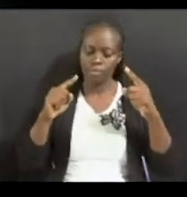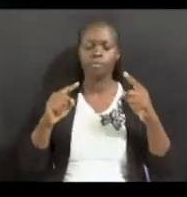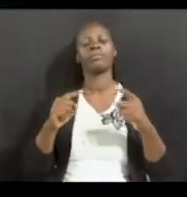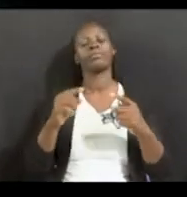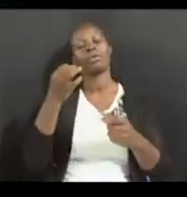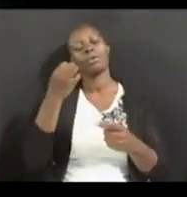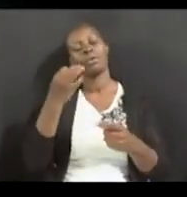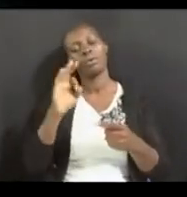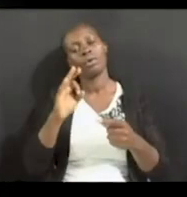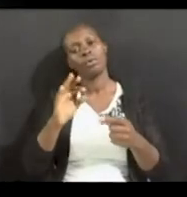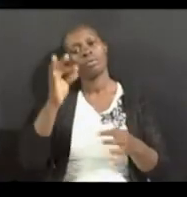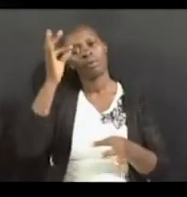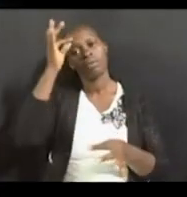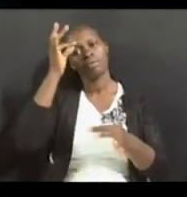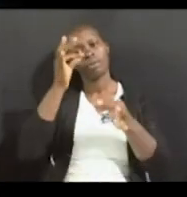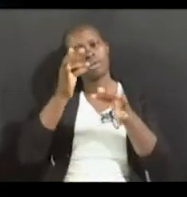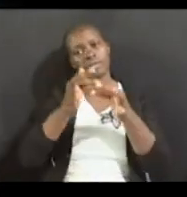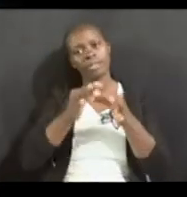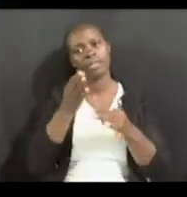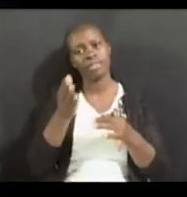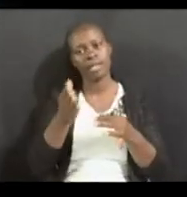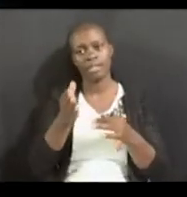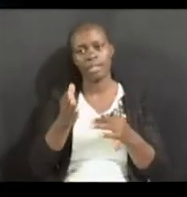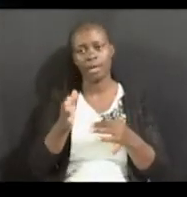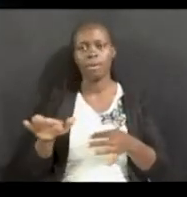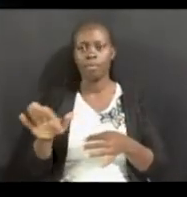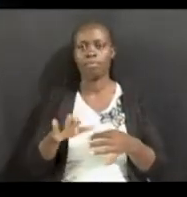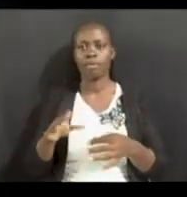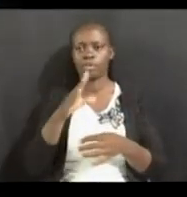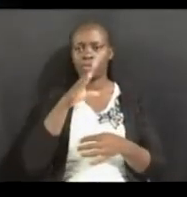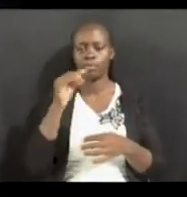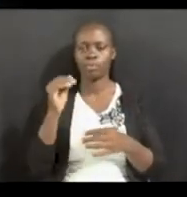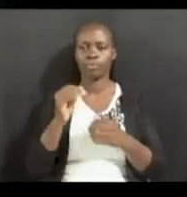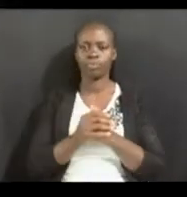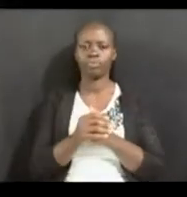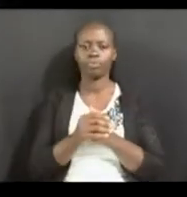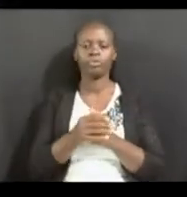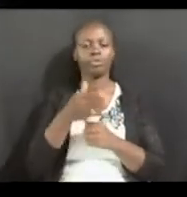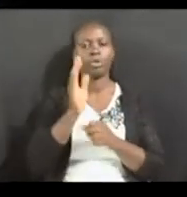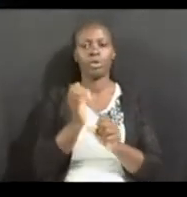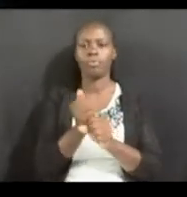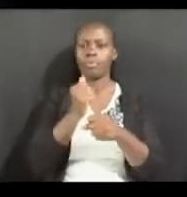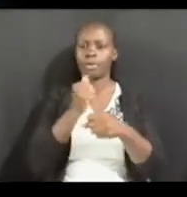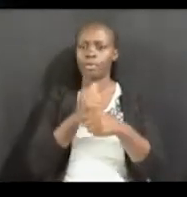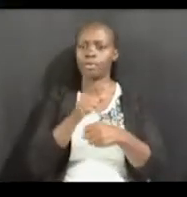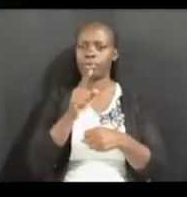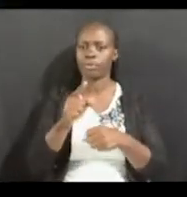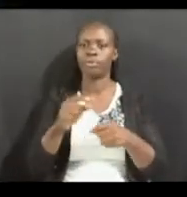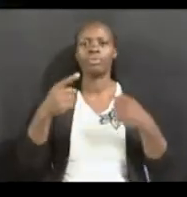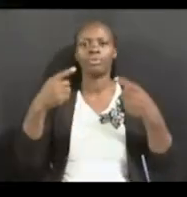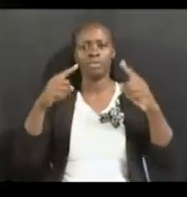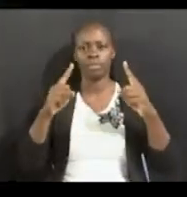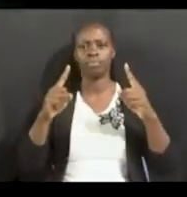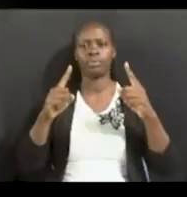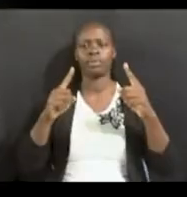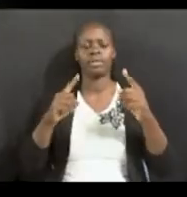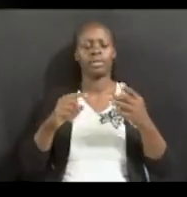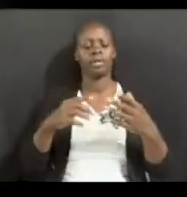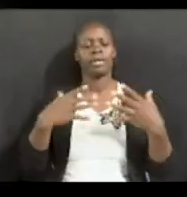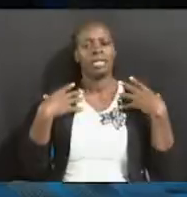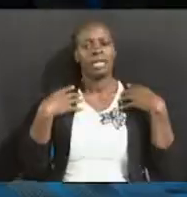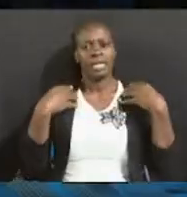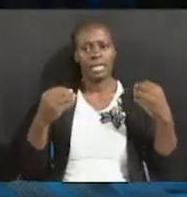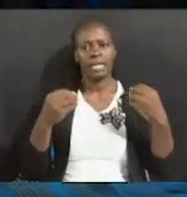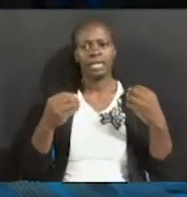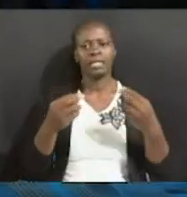are praying that God may make you a champion of faith. That God may heal your relative who is sick. That God may